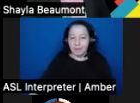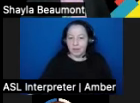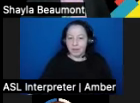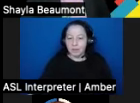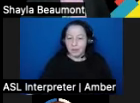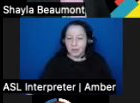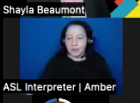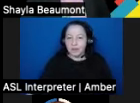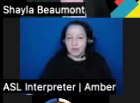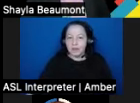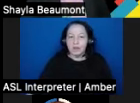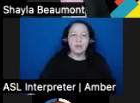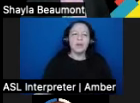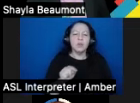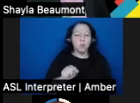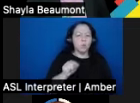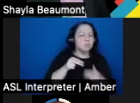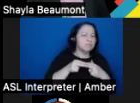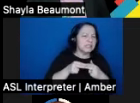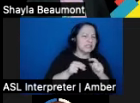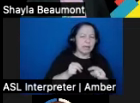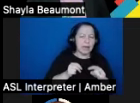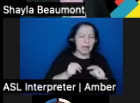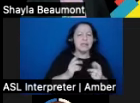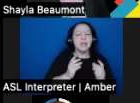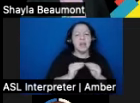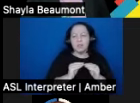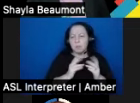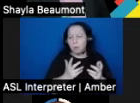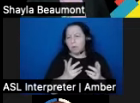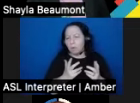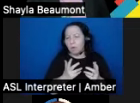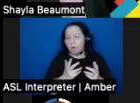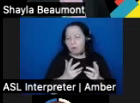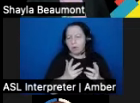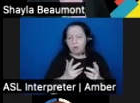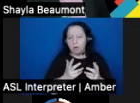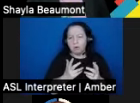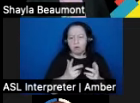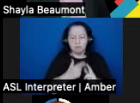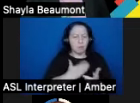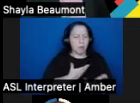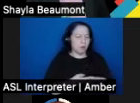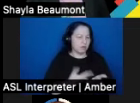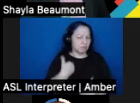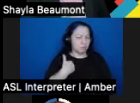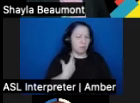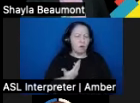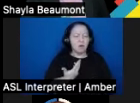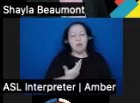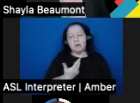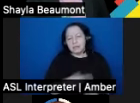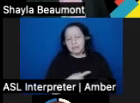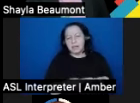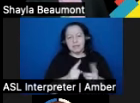So this kind of this slide, I think, gets more at what we were alluding to earlier, when we were talking about the ways in which we